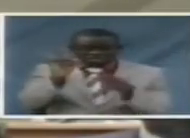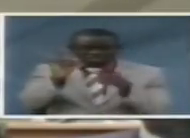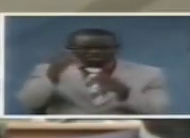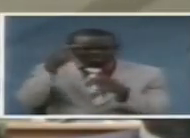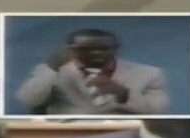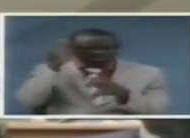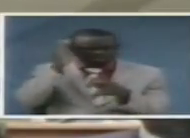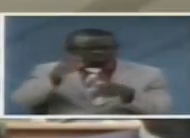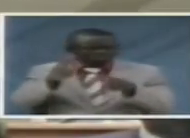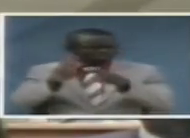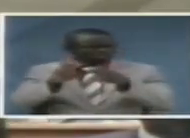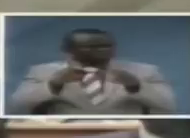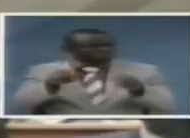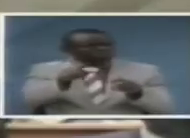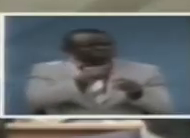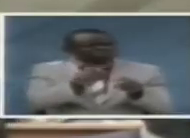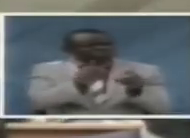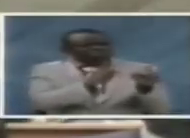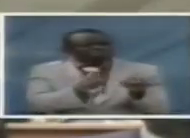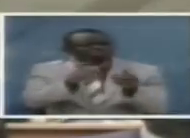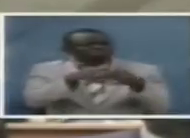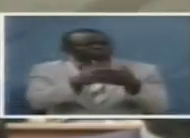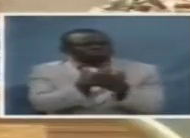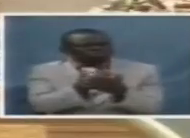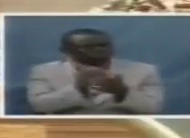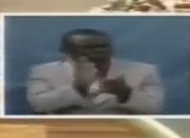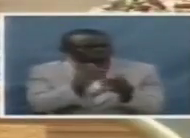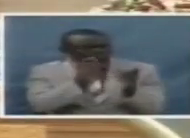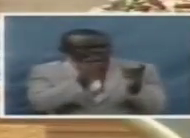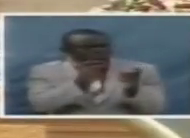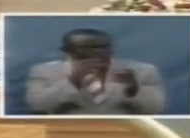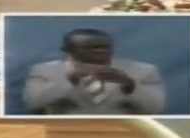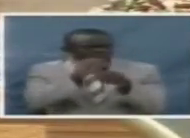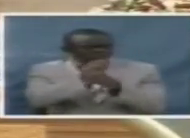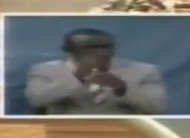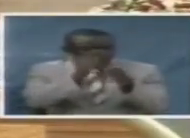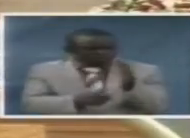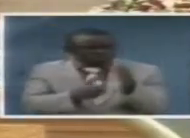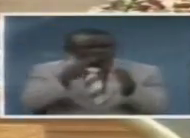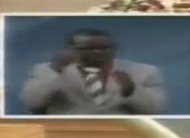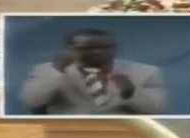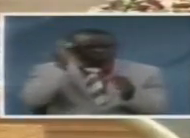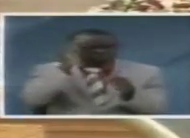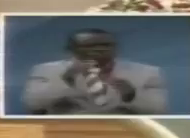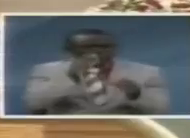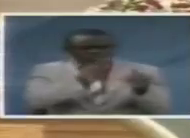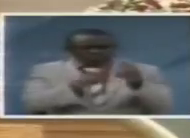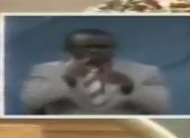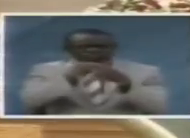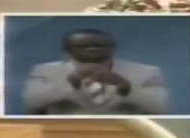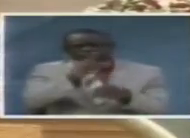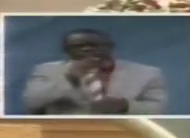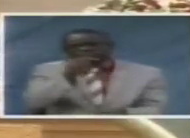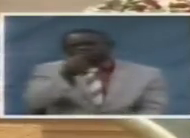to identify and address the challenges affecting their operations. Sir, in the